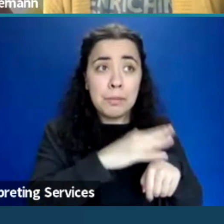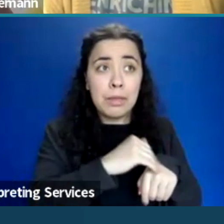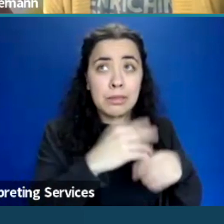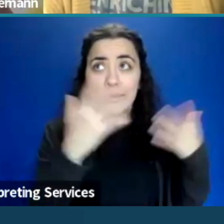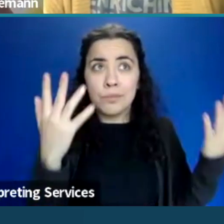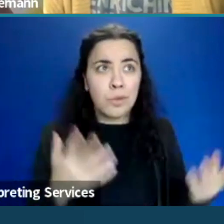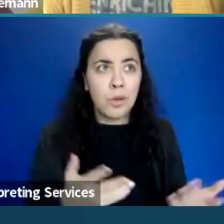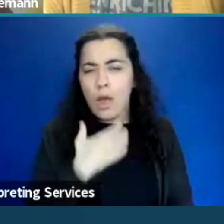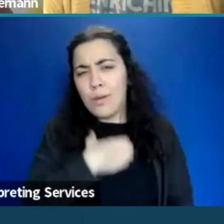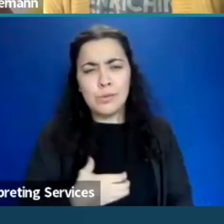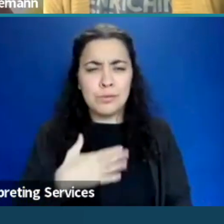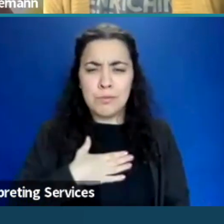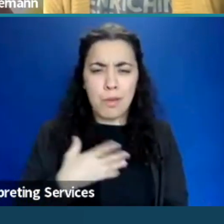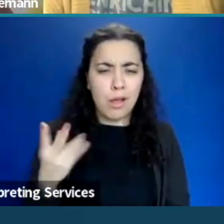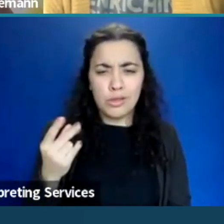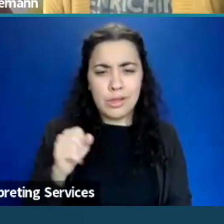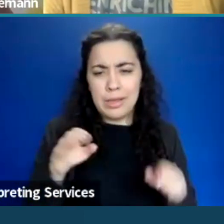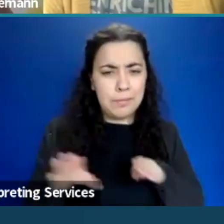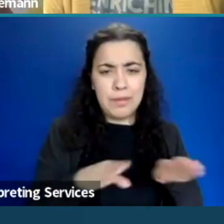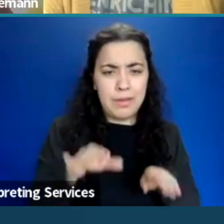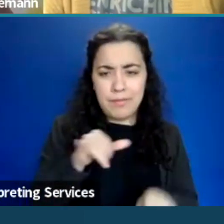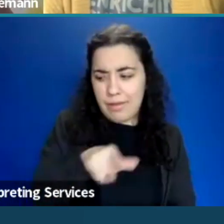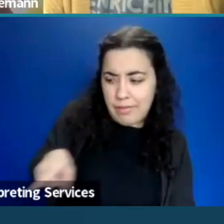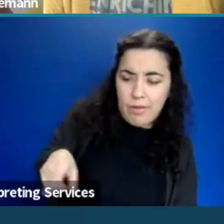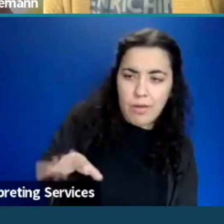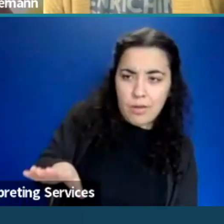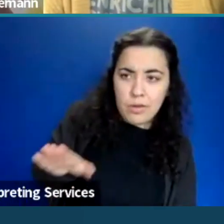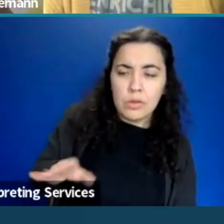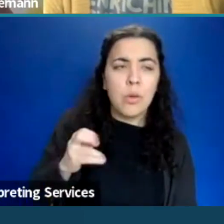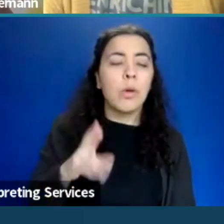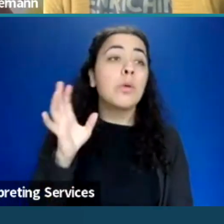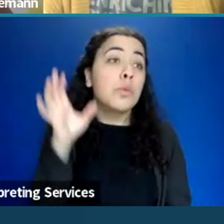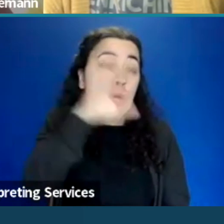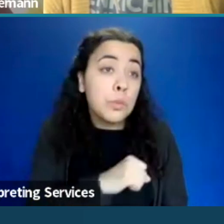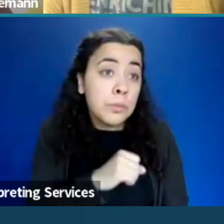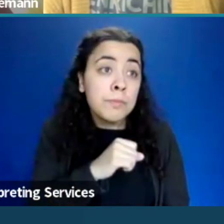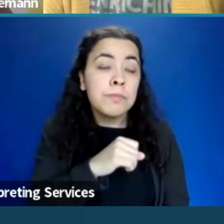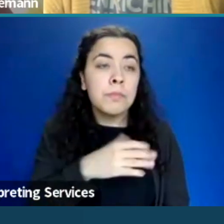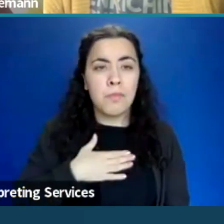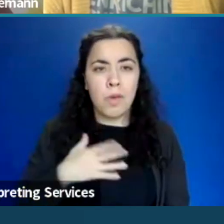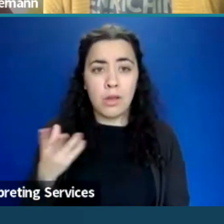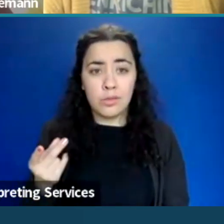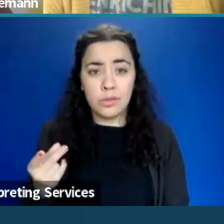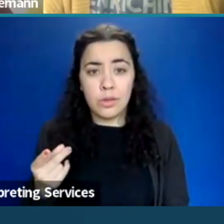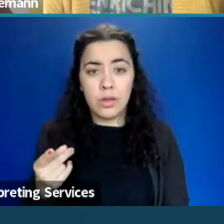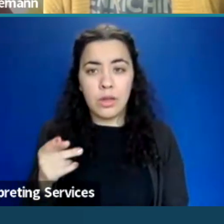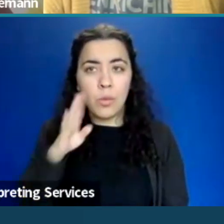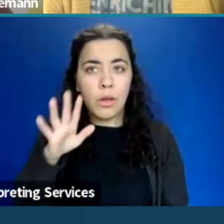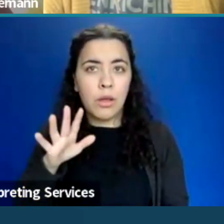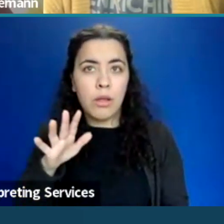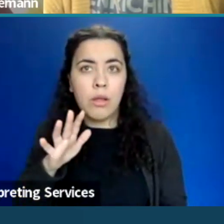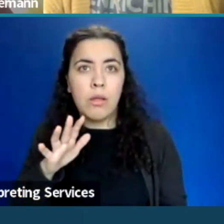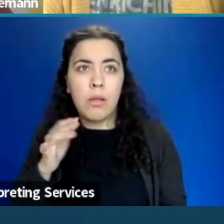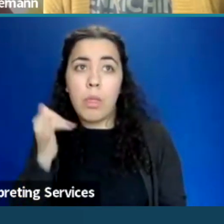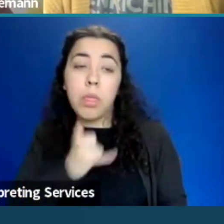oh, I wish my dog could behave like that, or assuming that my dog is going to misbehave because